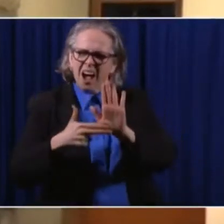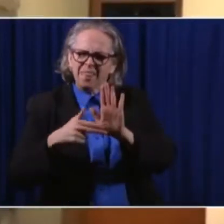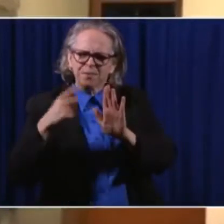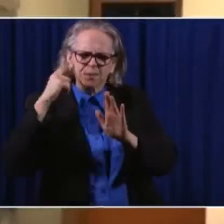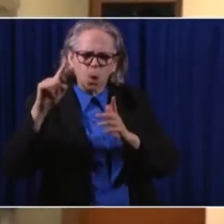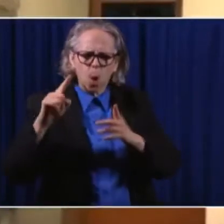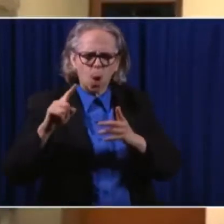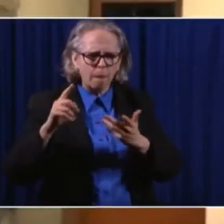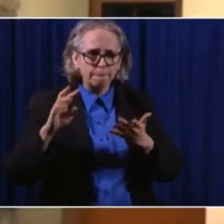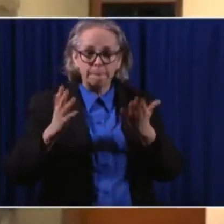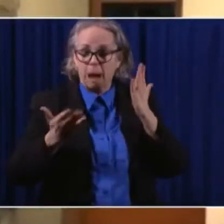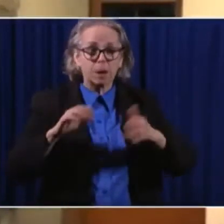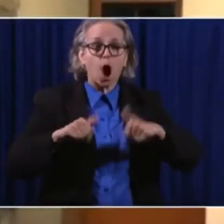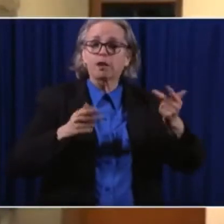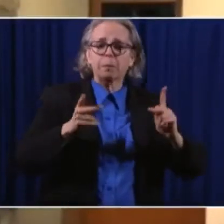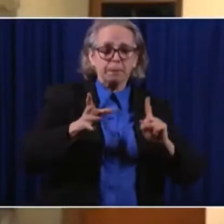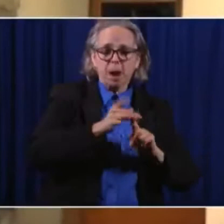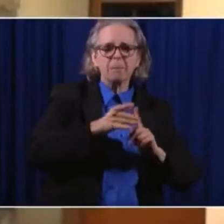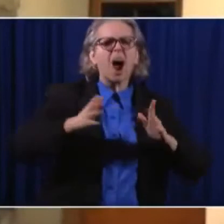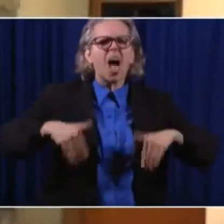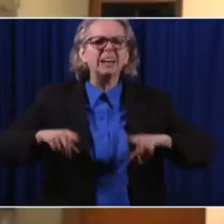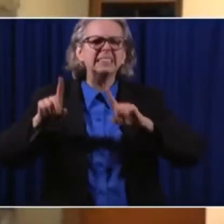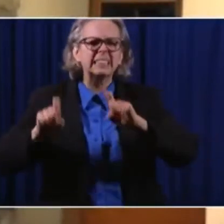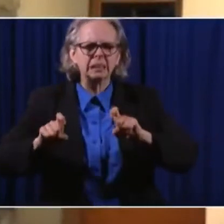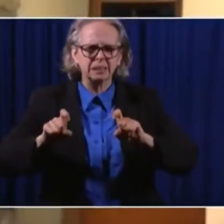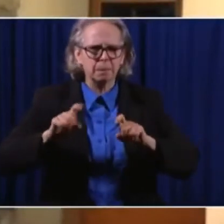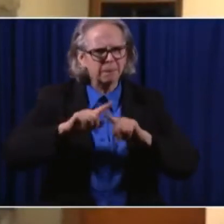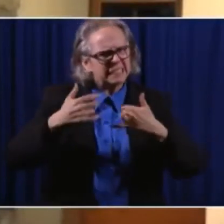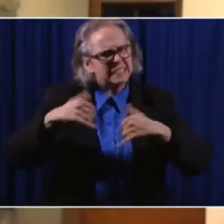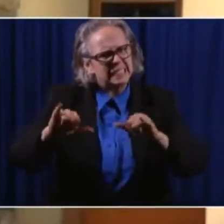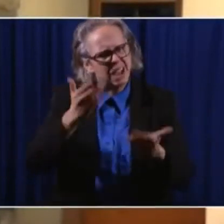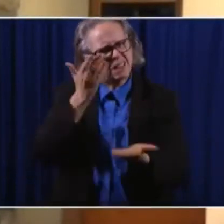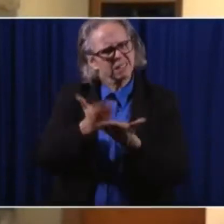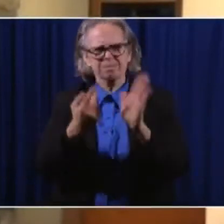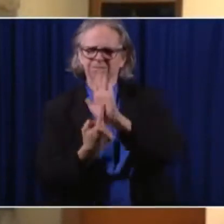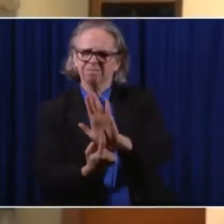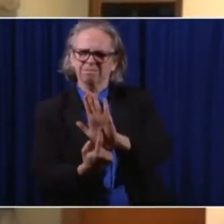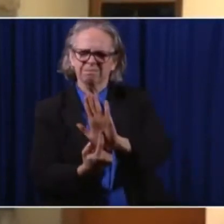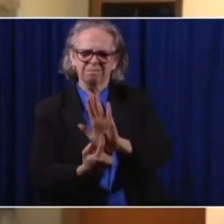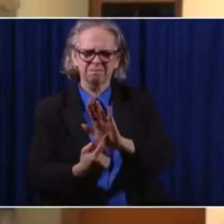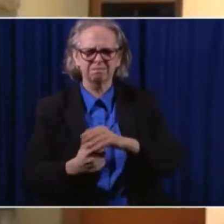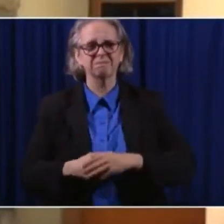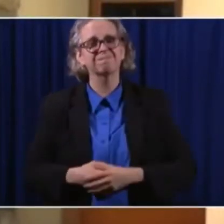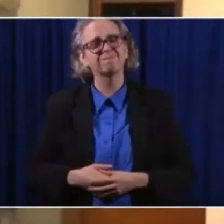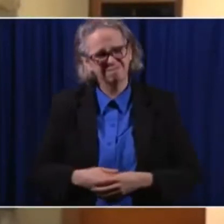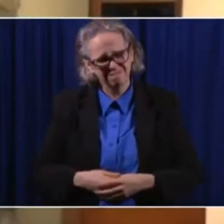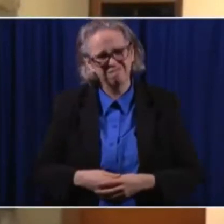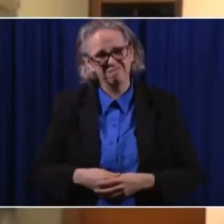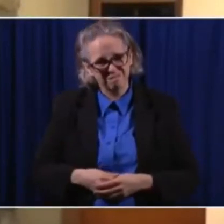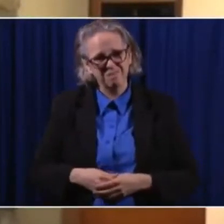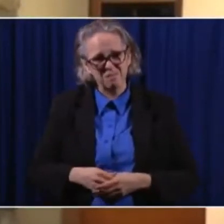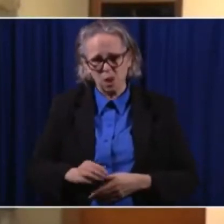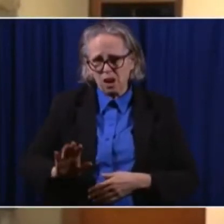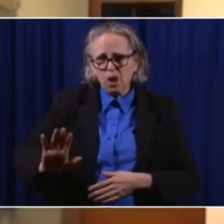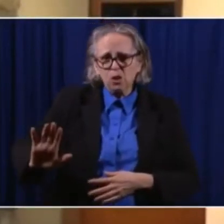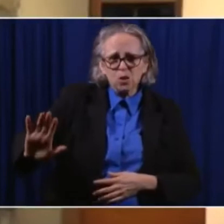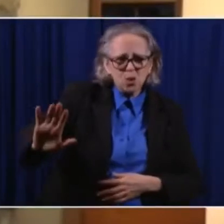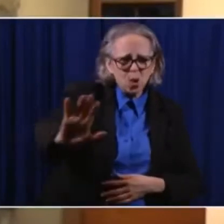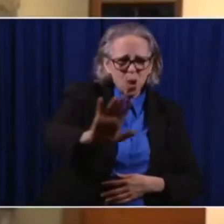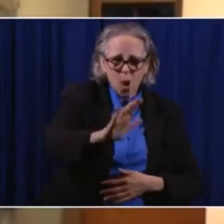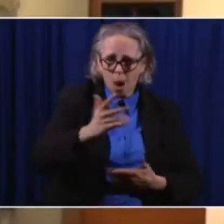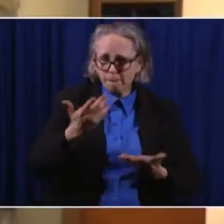dramatically increases the chance of someone in those counties running into somebody who does in fact have the COVID. And again, it's